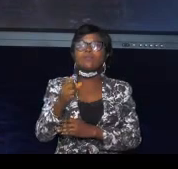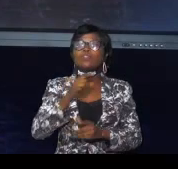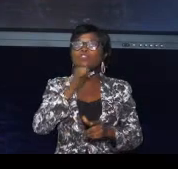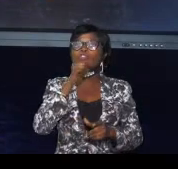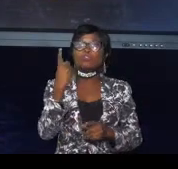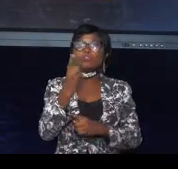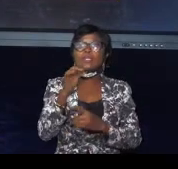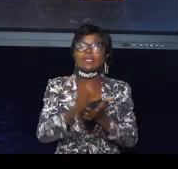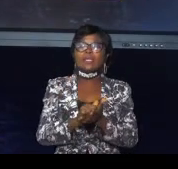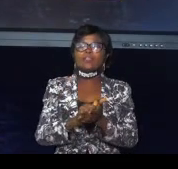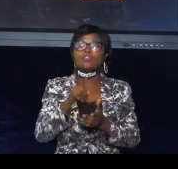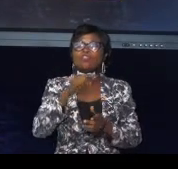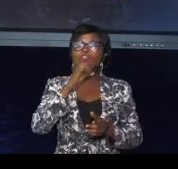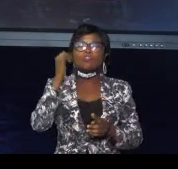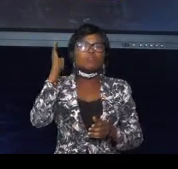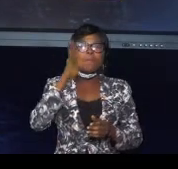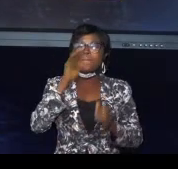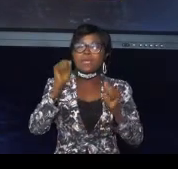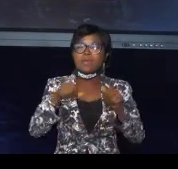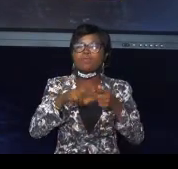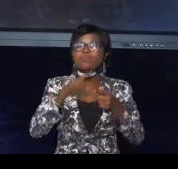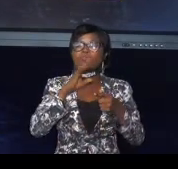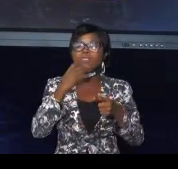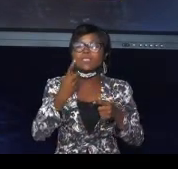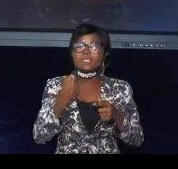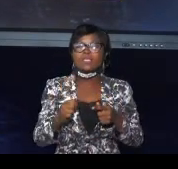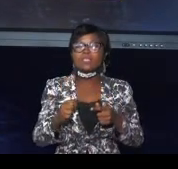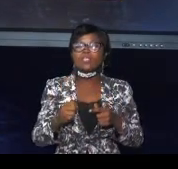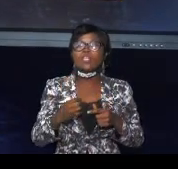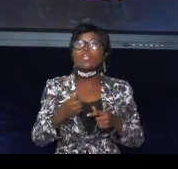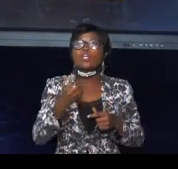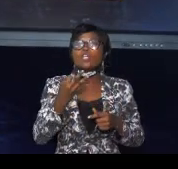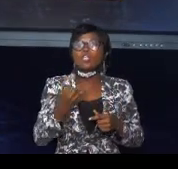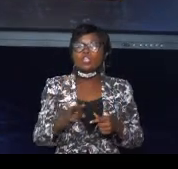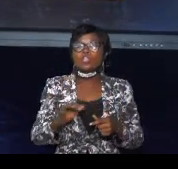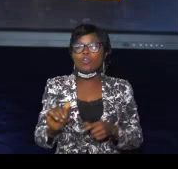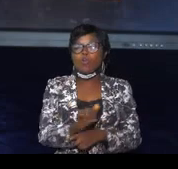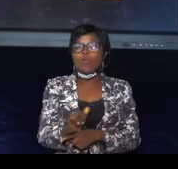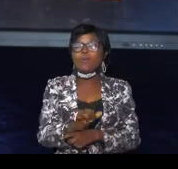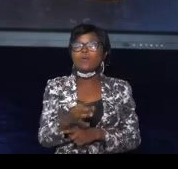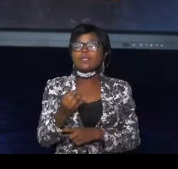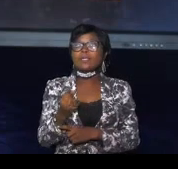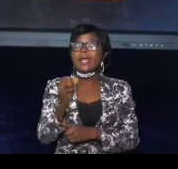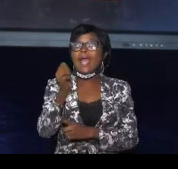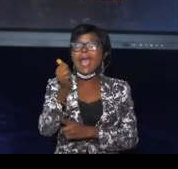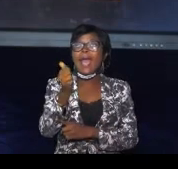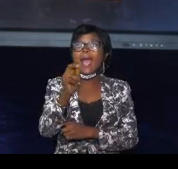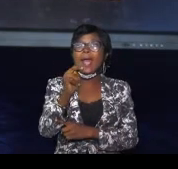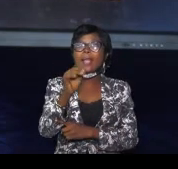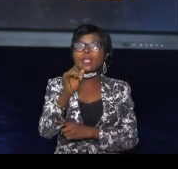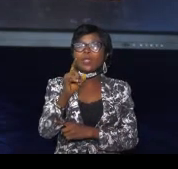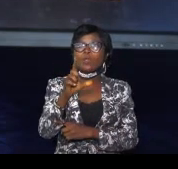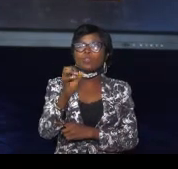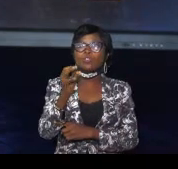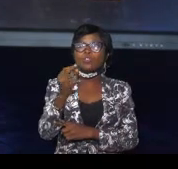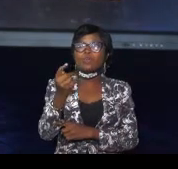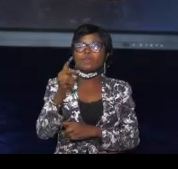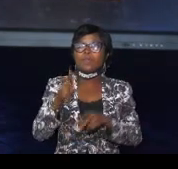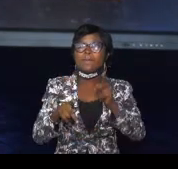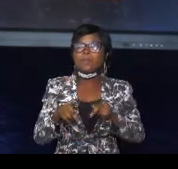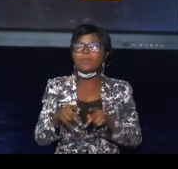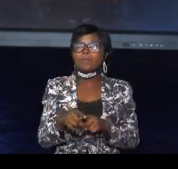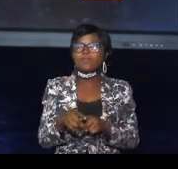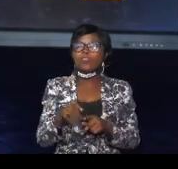that, you should also be able to say the common analogies of people, things, and